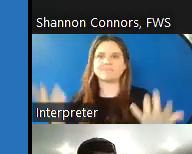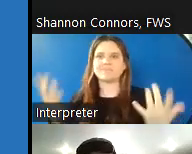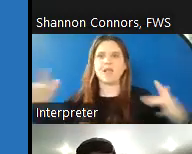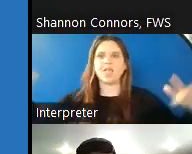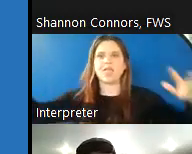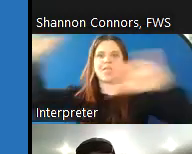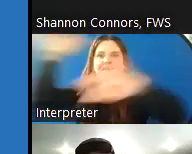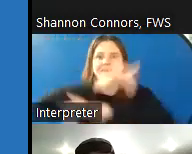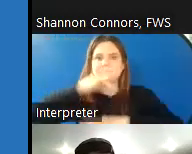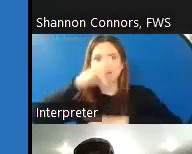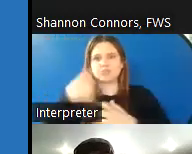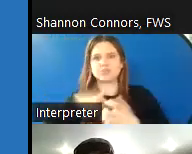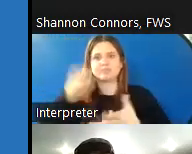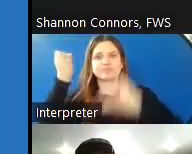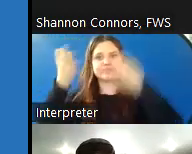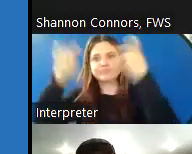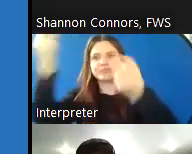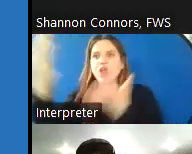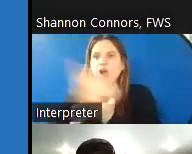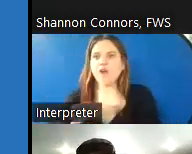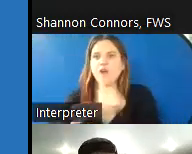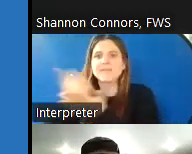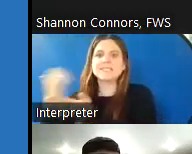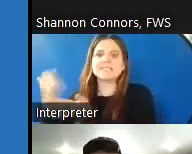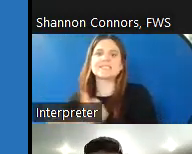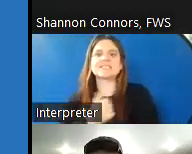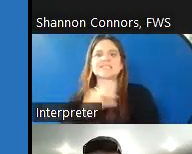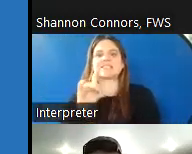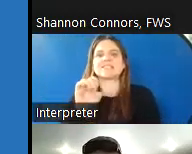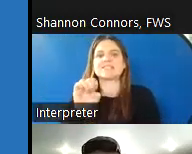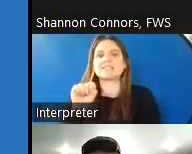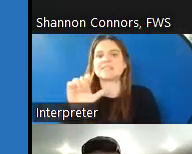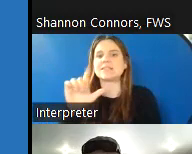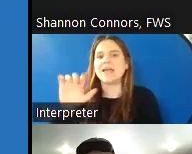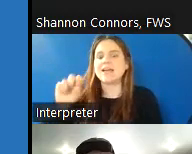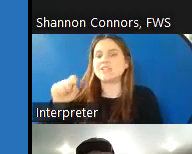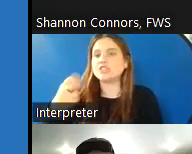and overutilization of the slash. And they just didn't have a place to